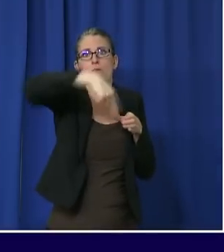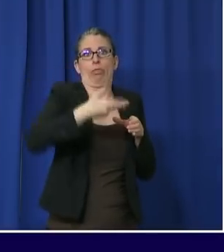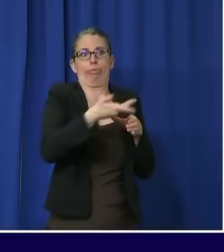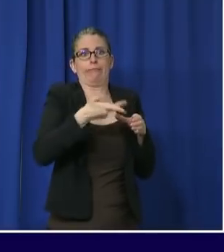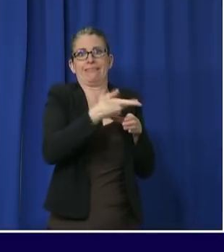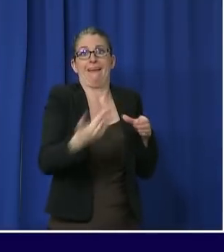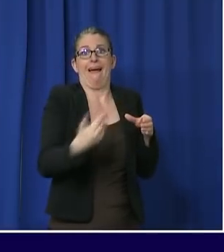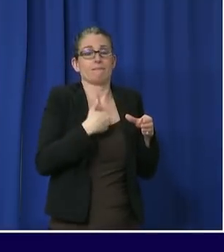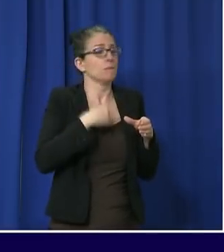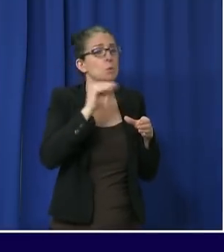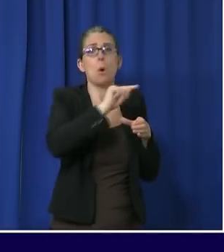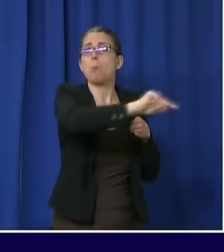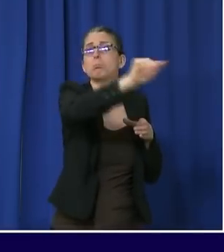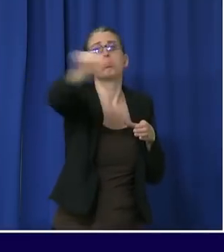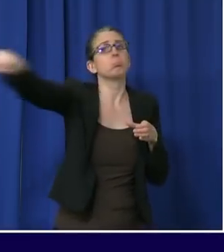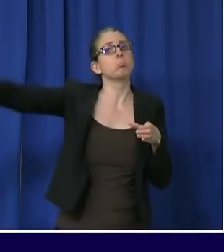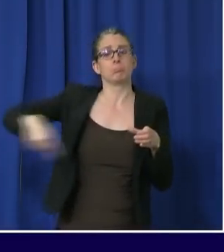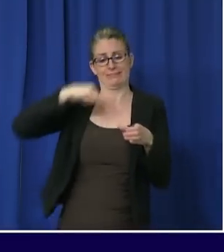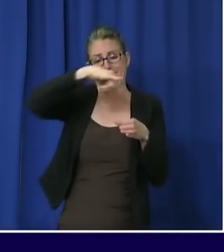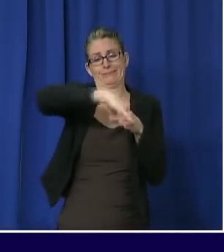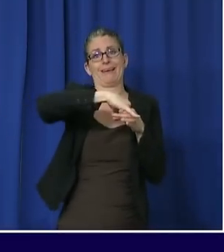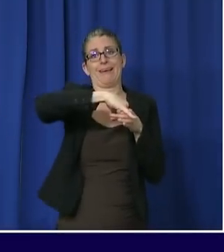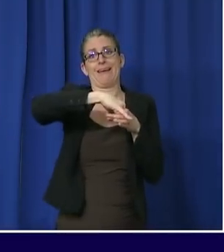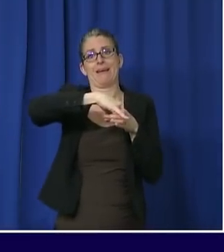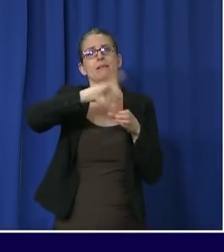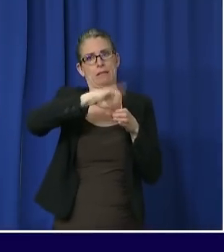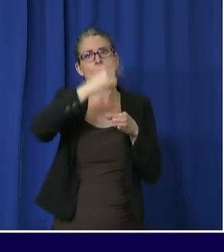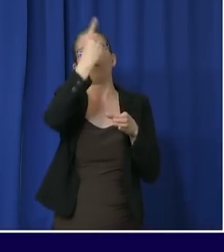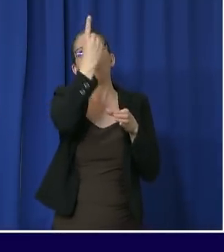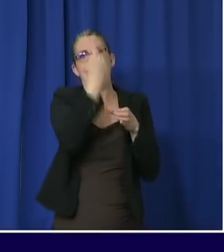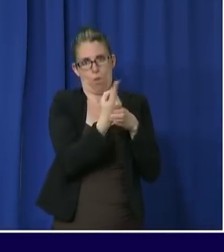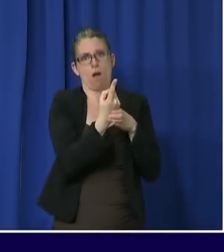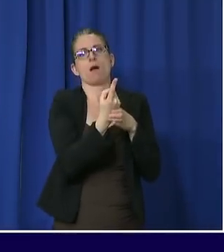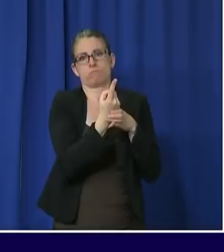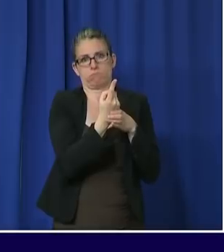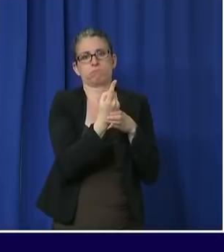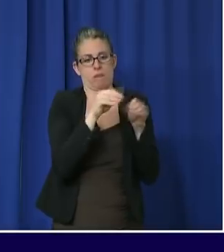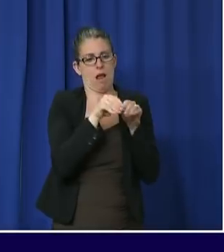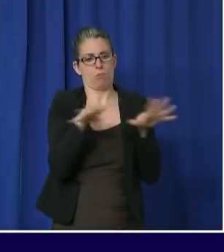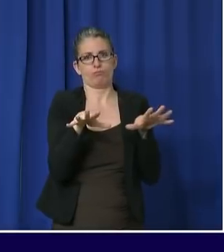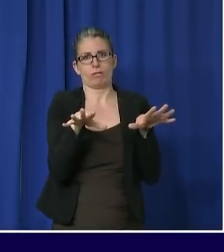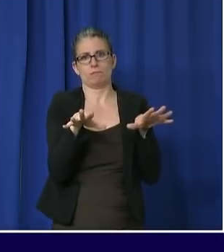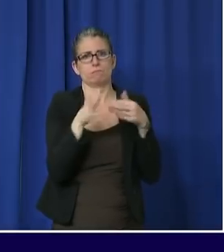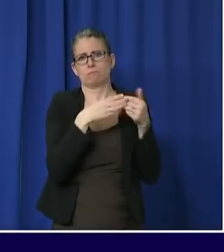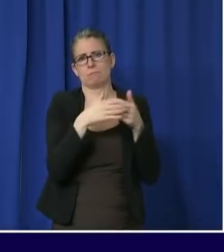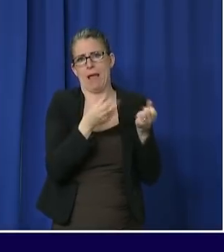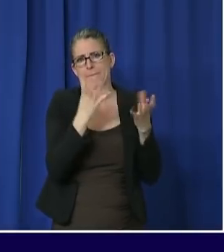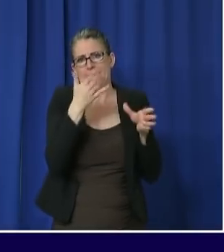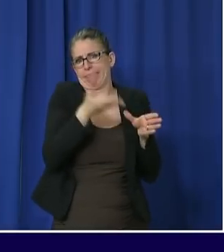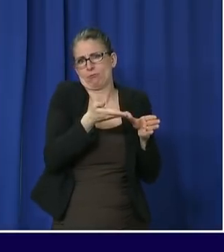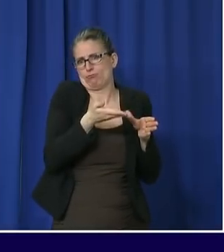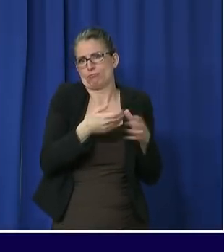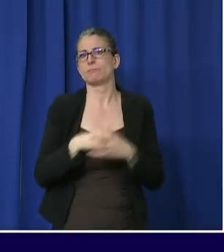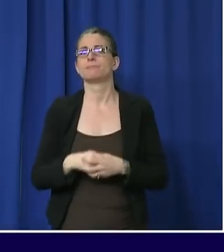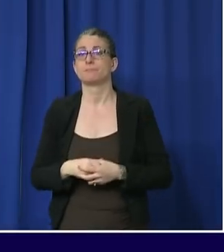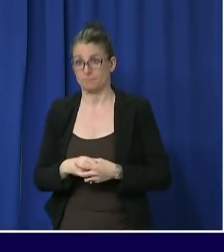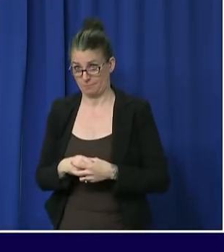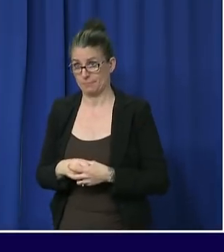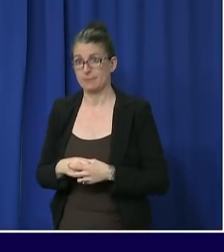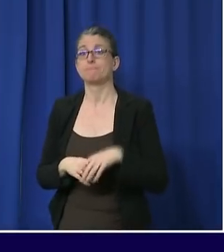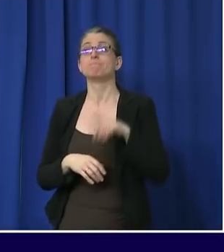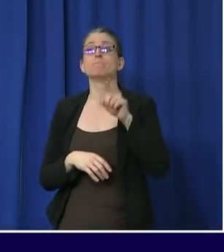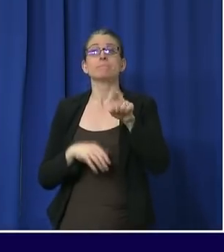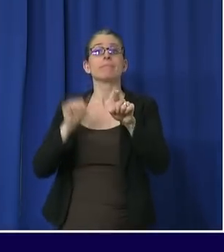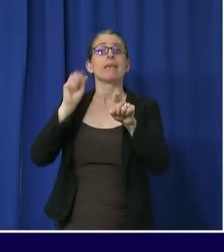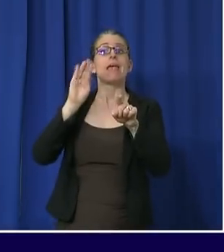I'm going to turn now to Amy Brown over at WERU. Thank you, Dr. Shah. I have two, I think, quick